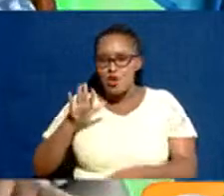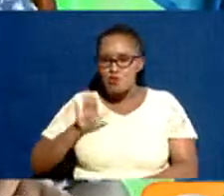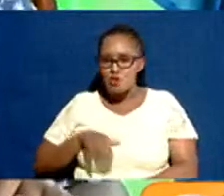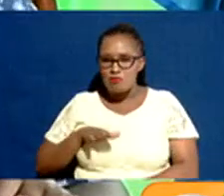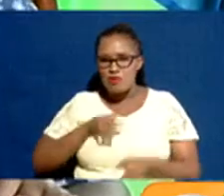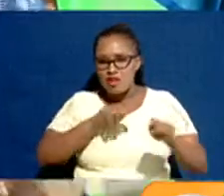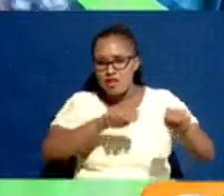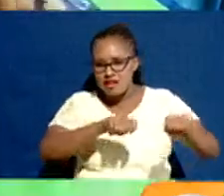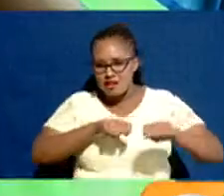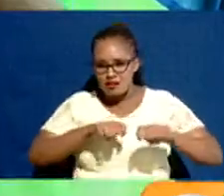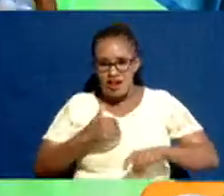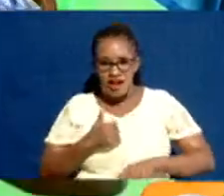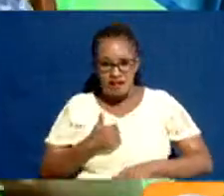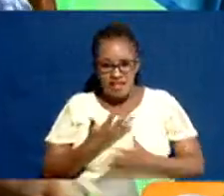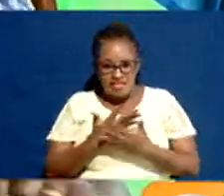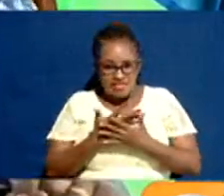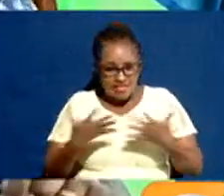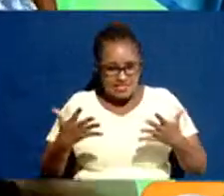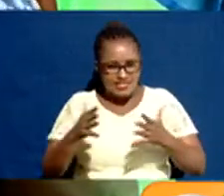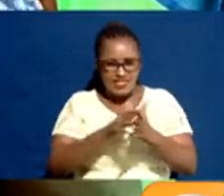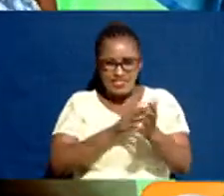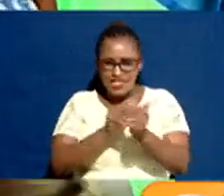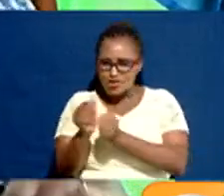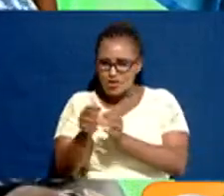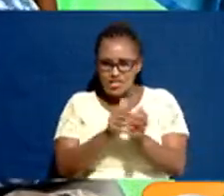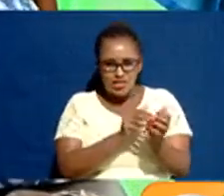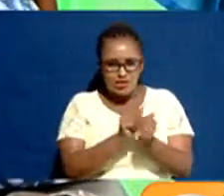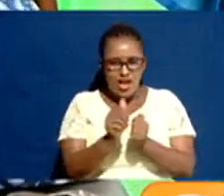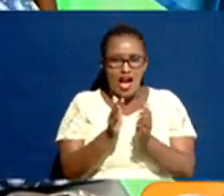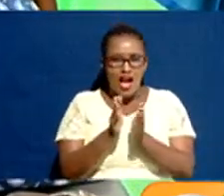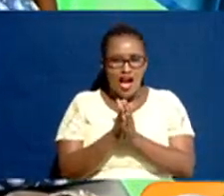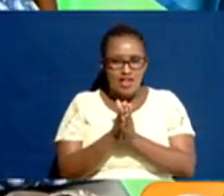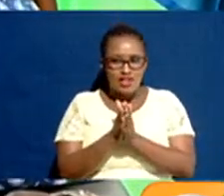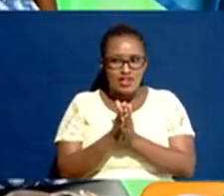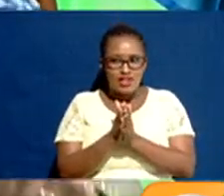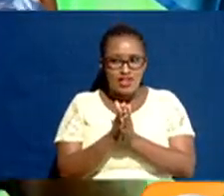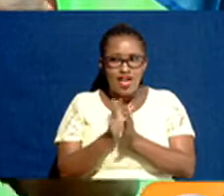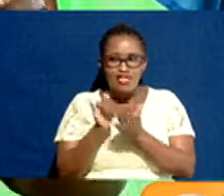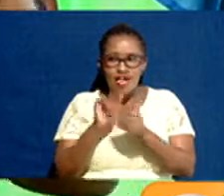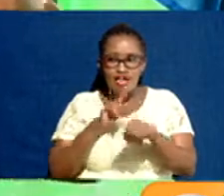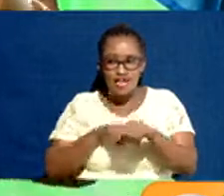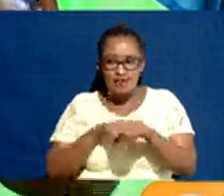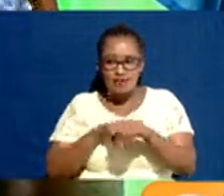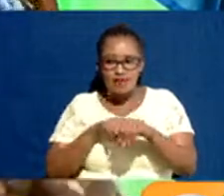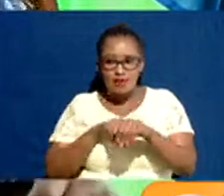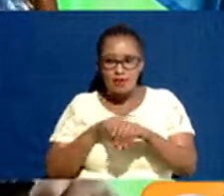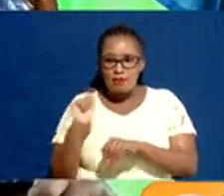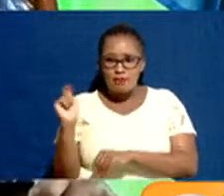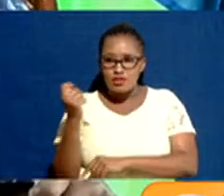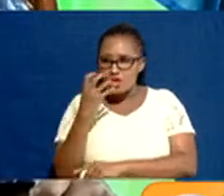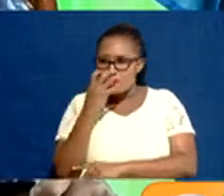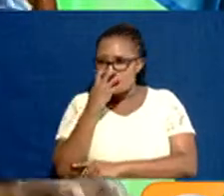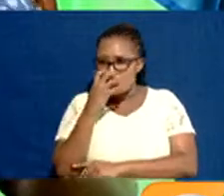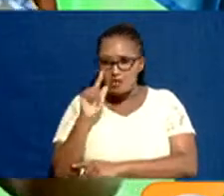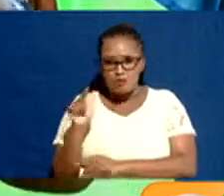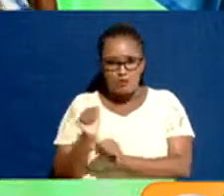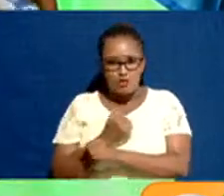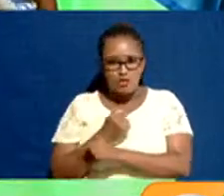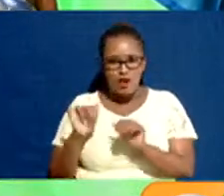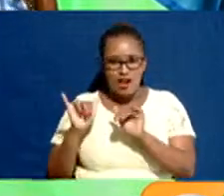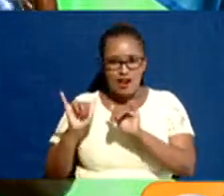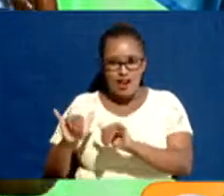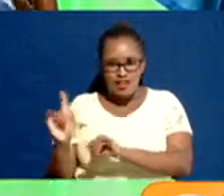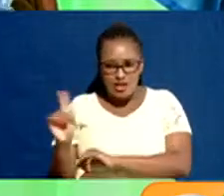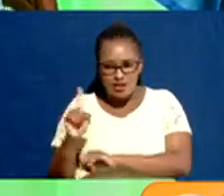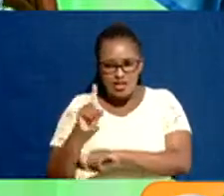raped. Property was destroyed. I am Deputy President of William Ruto. I cannot sit in Nairobi when